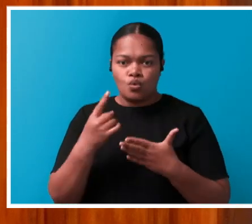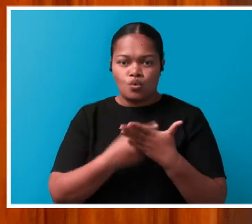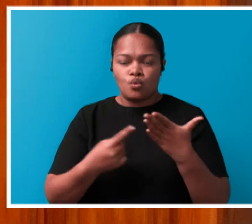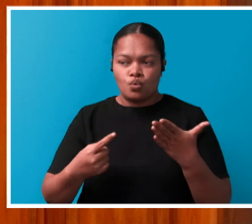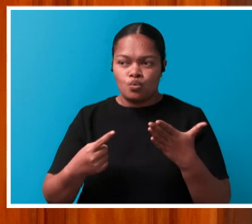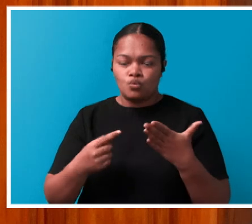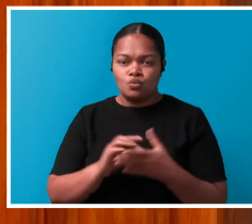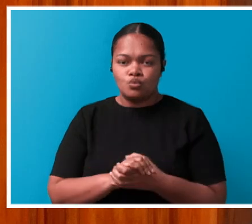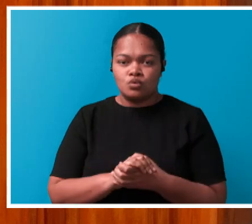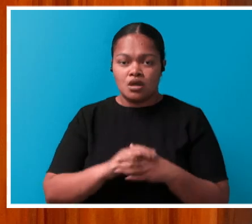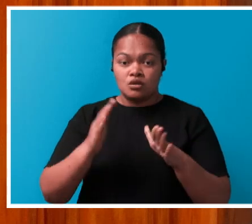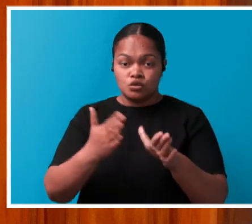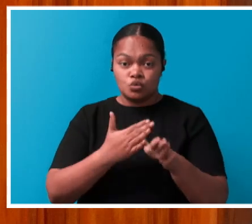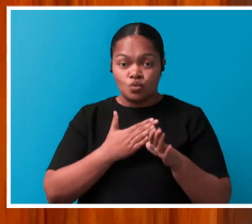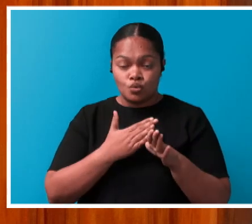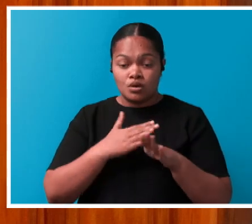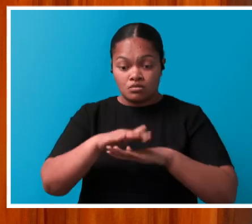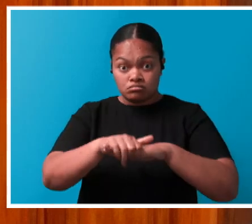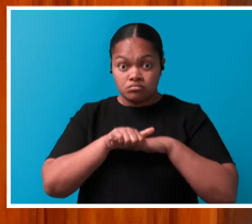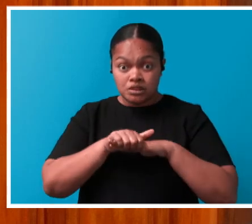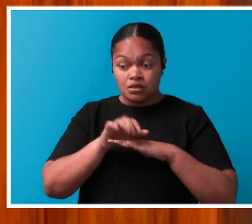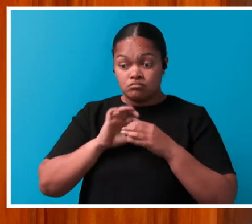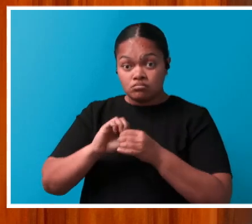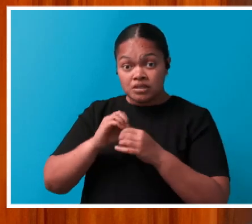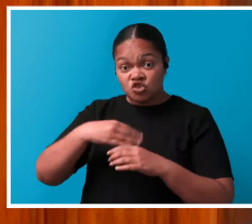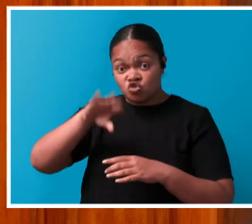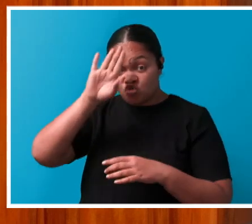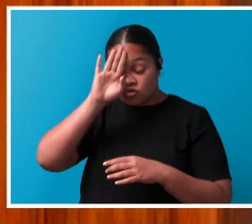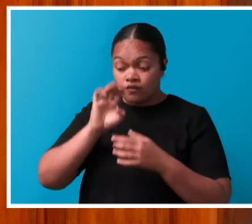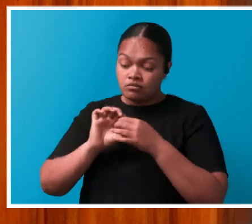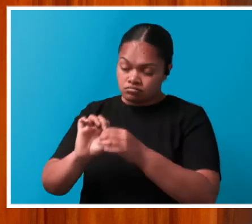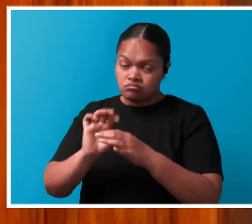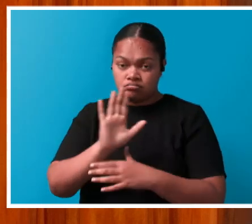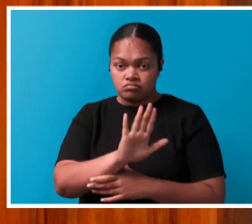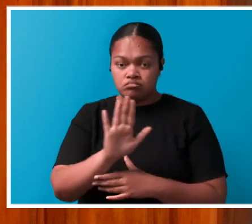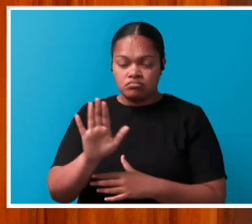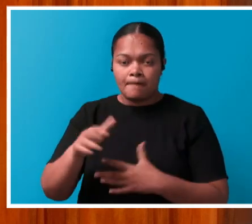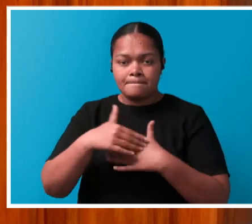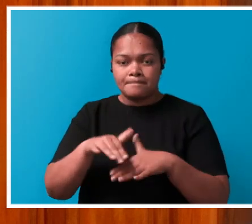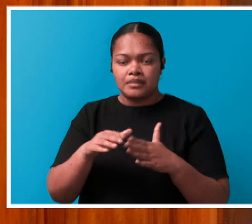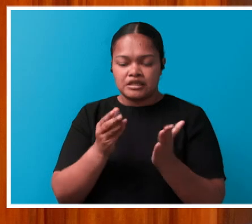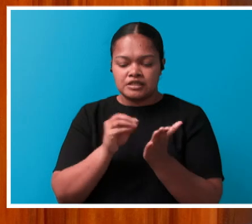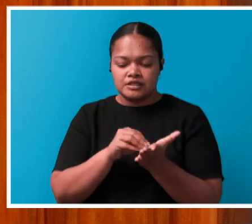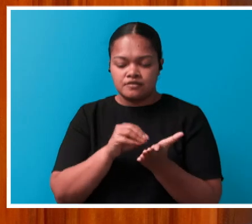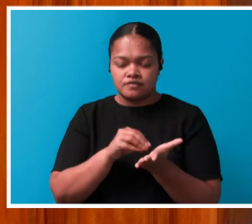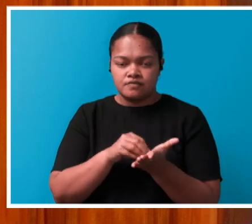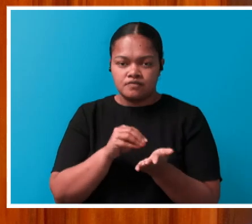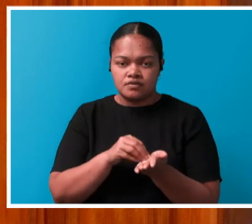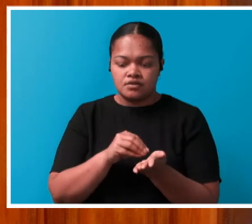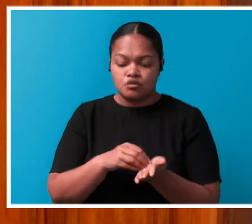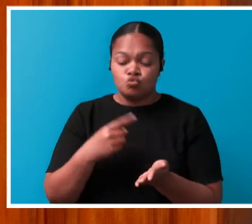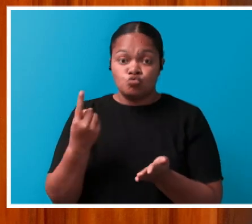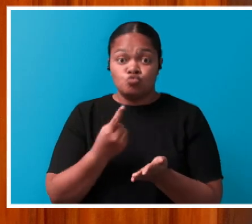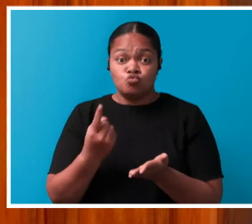a distinguished paramount chief, but a respected politician and a humble public servant who has